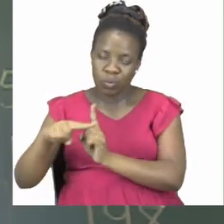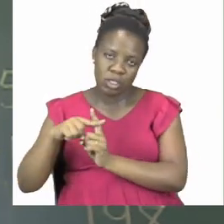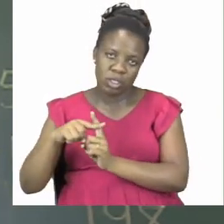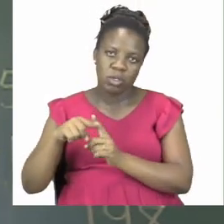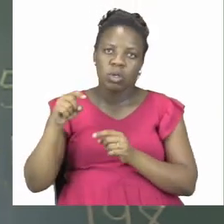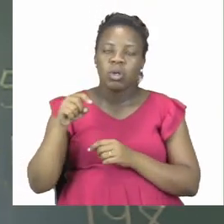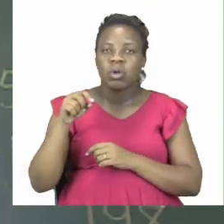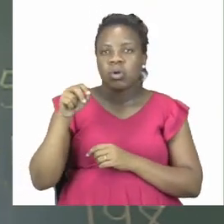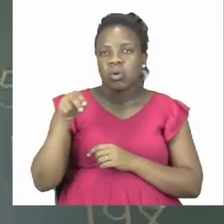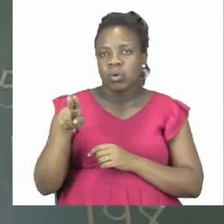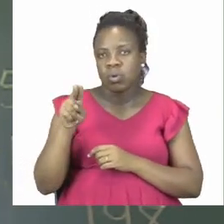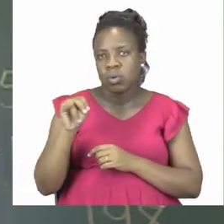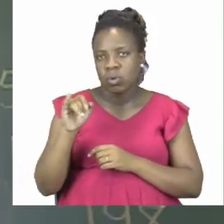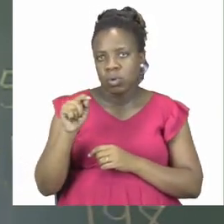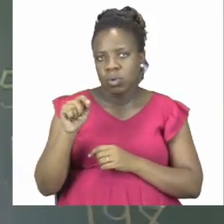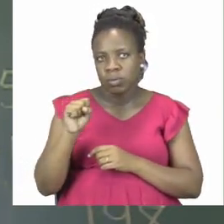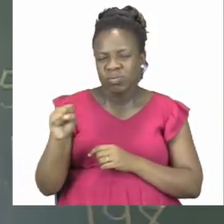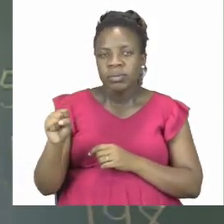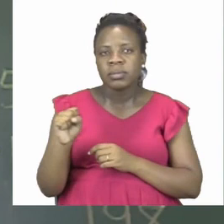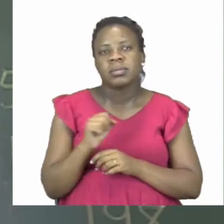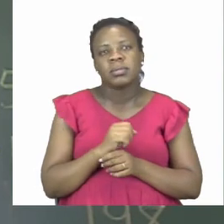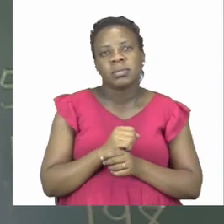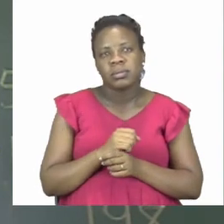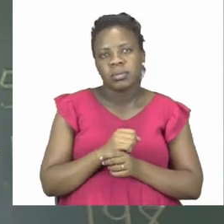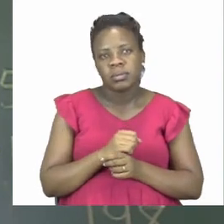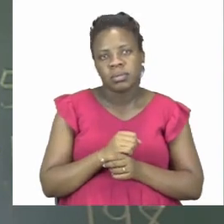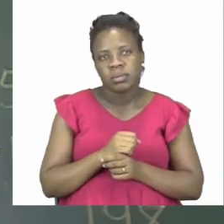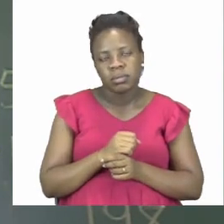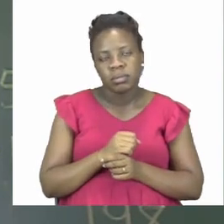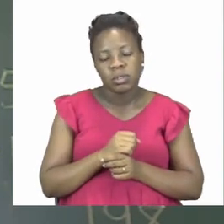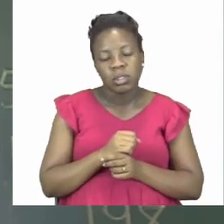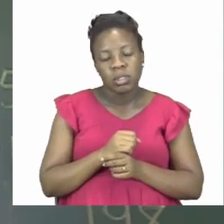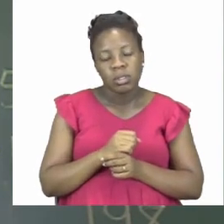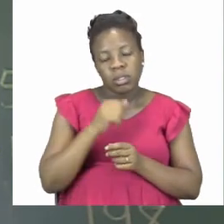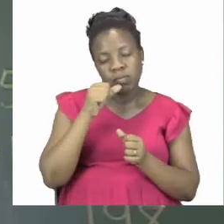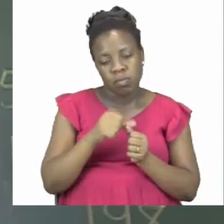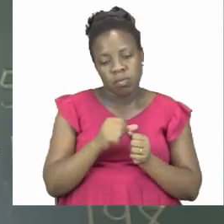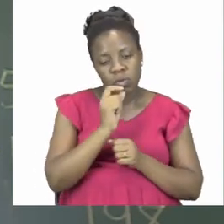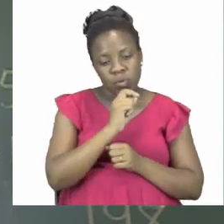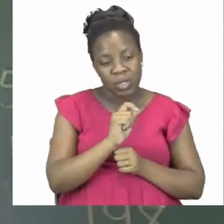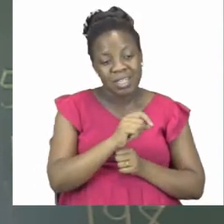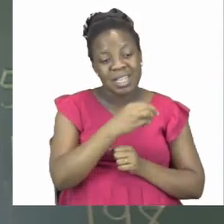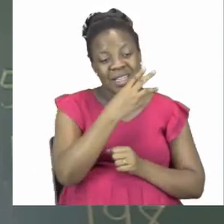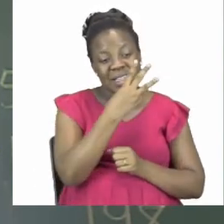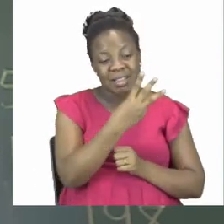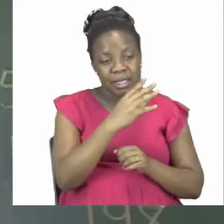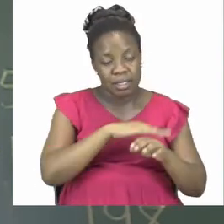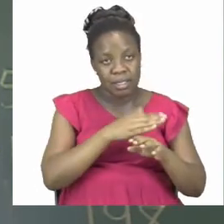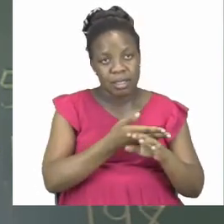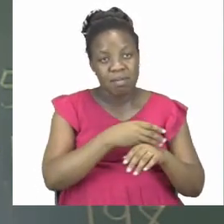300 is the first one, and so we would write our 3 and hundreds. And then the